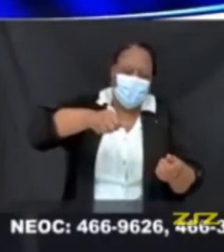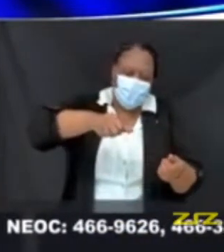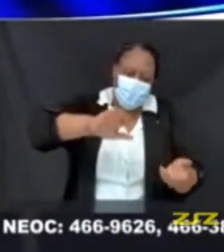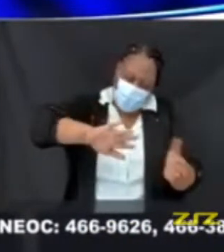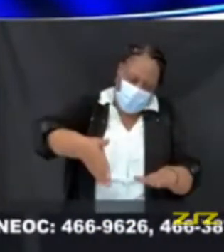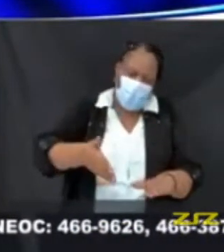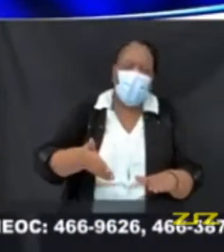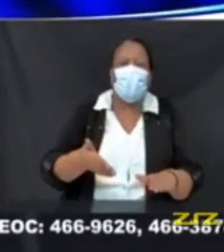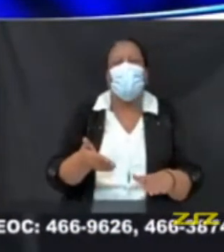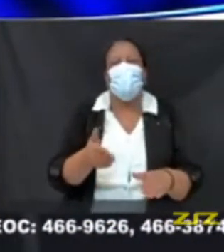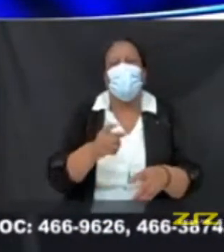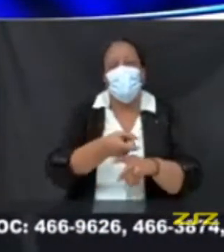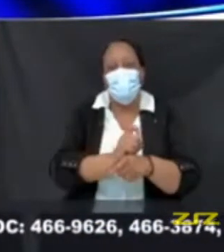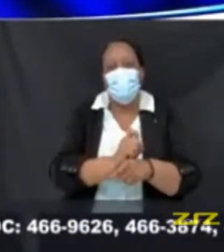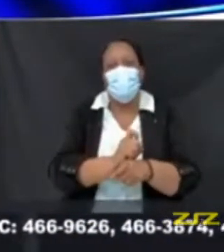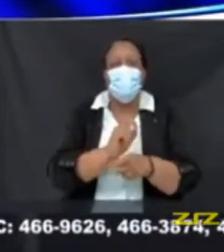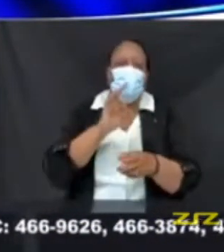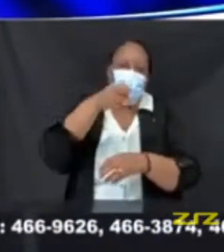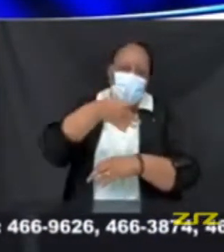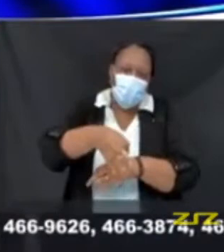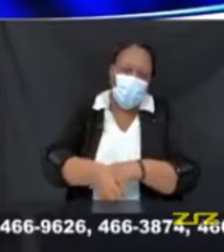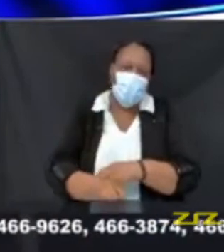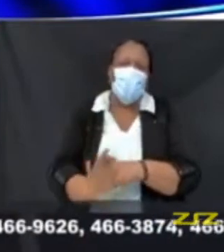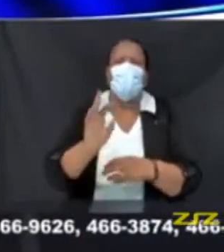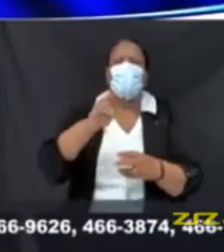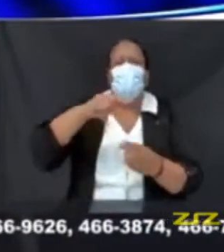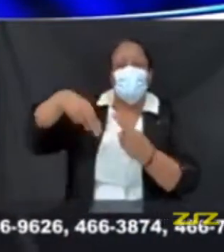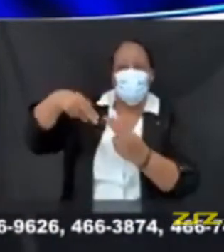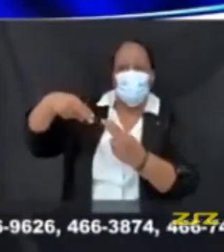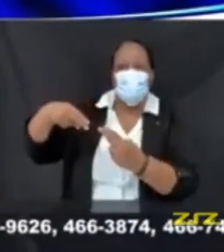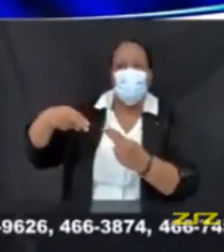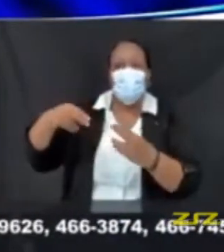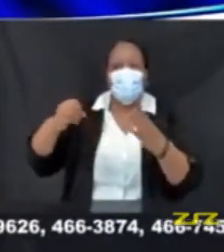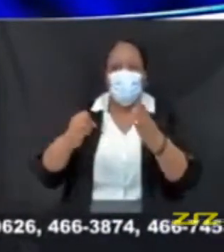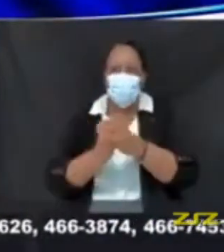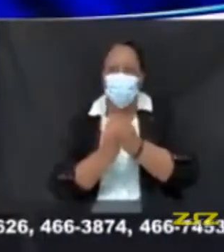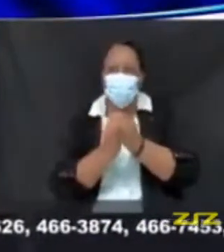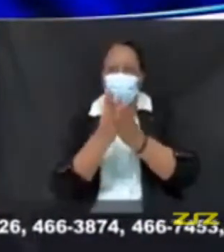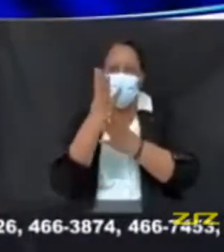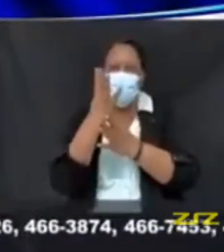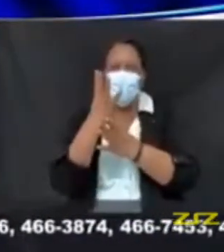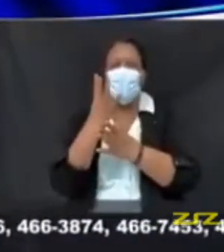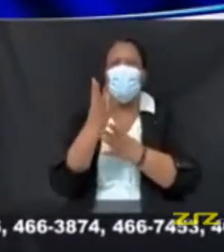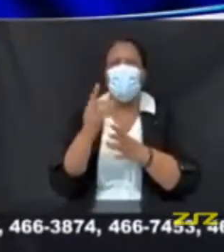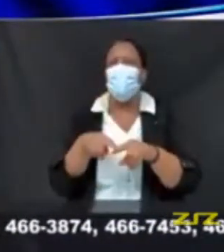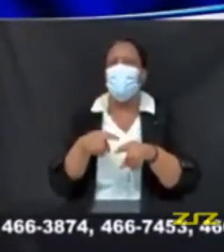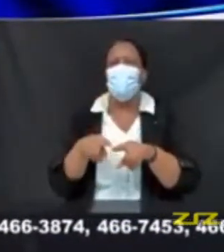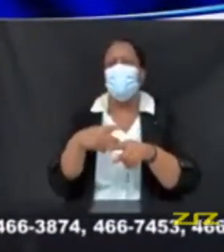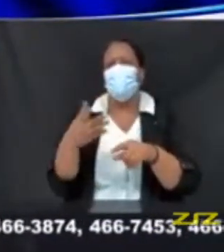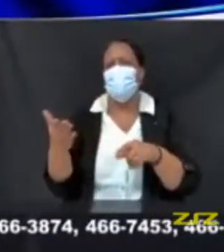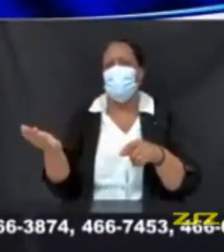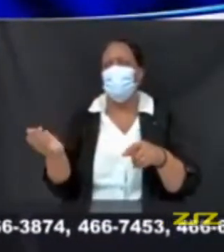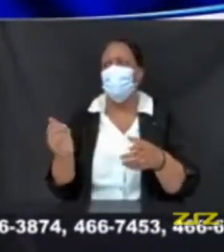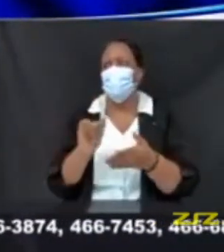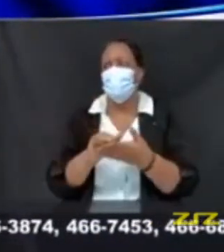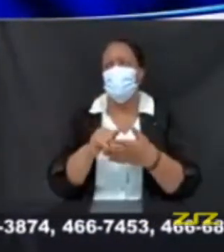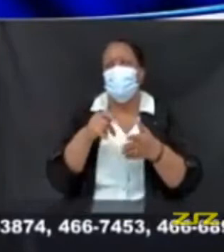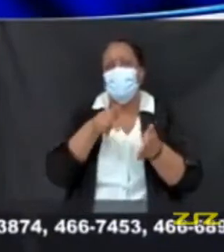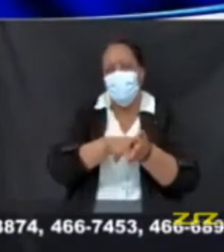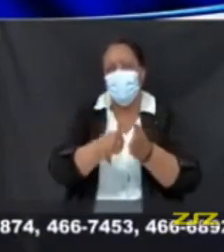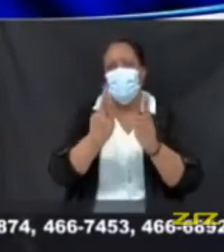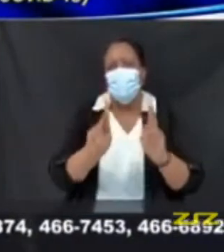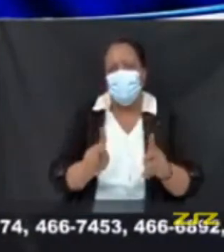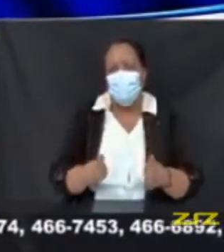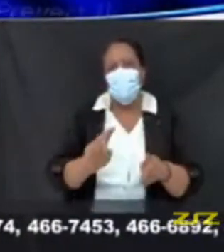in 2015. Essentially, the Sendai Framework is intended to guide disaster risk reduction